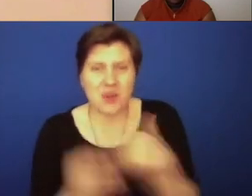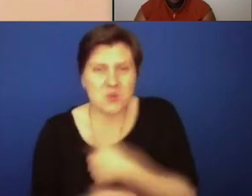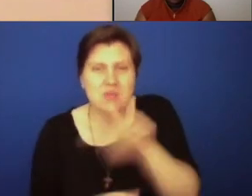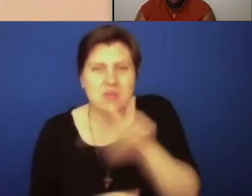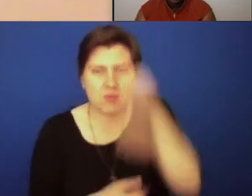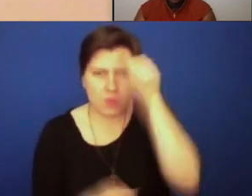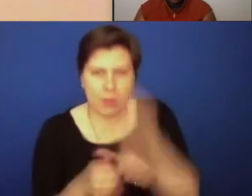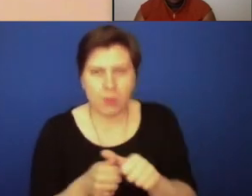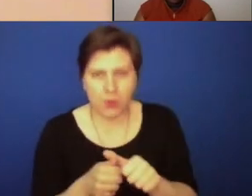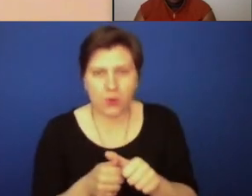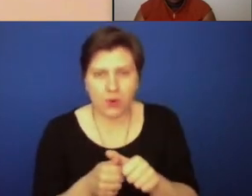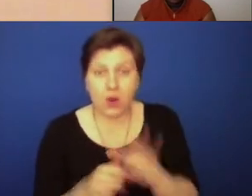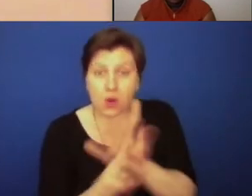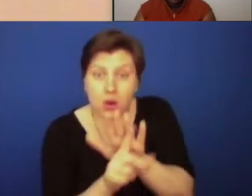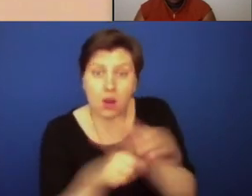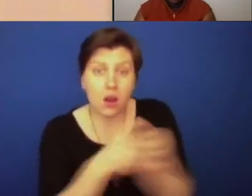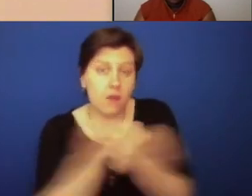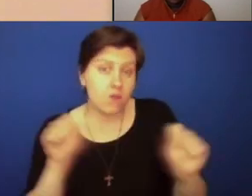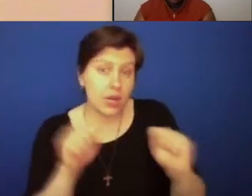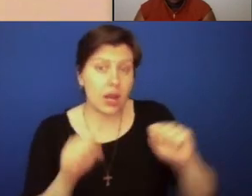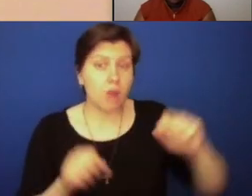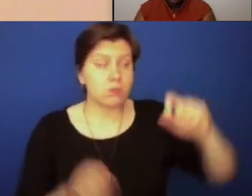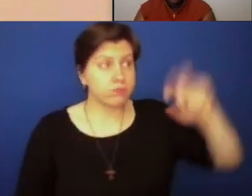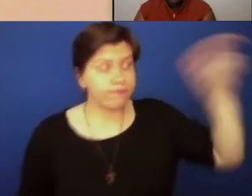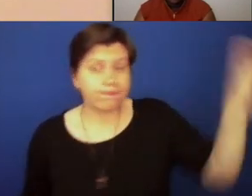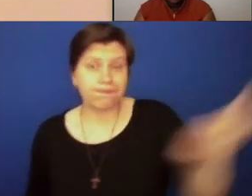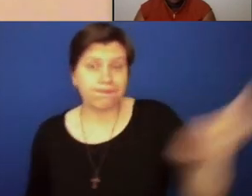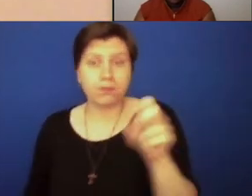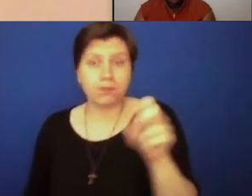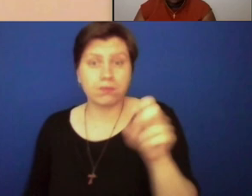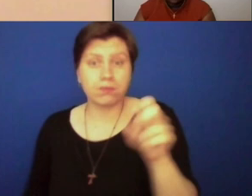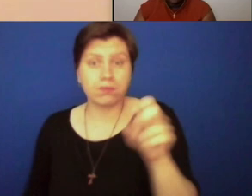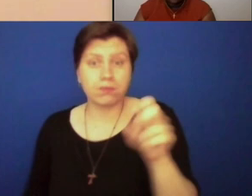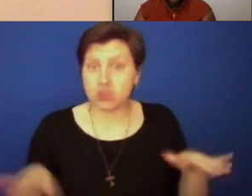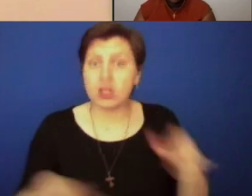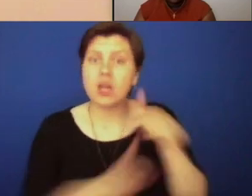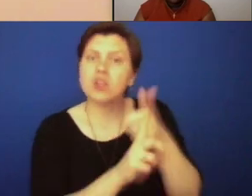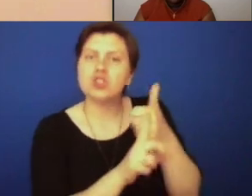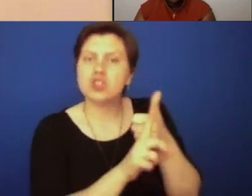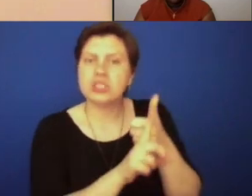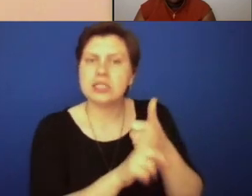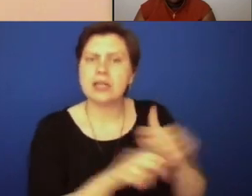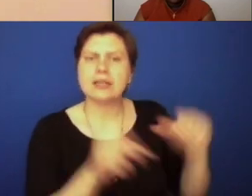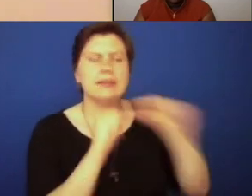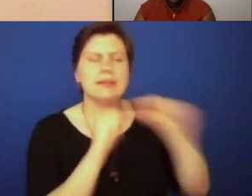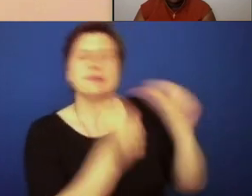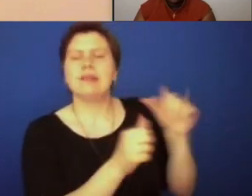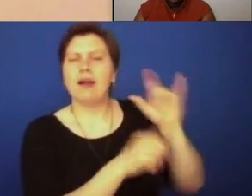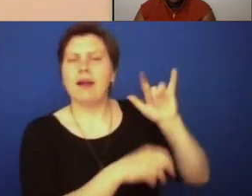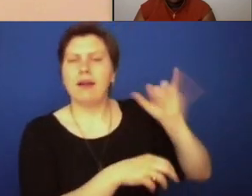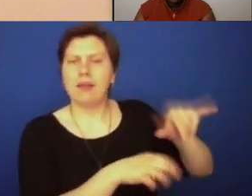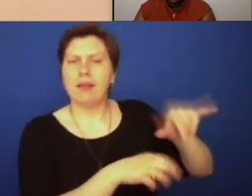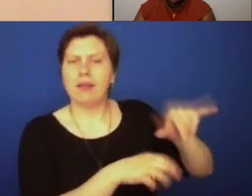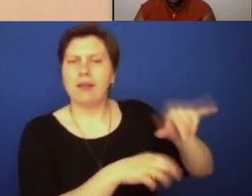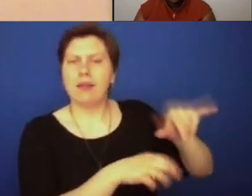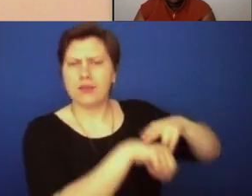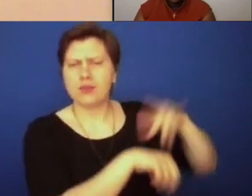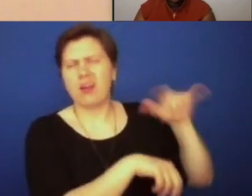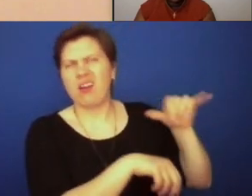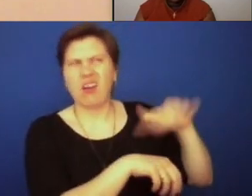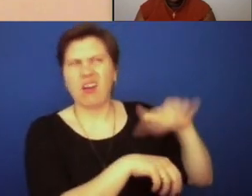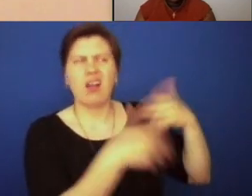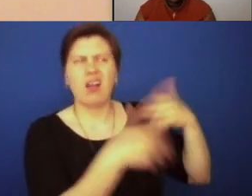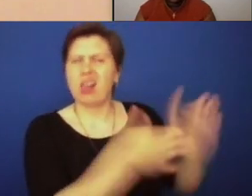understand and remember. In her freedom march with her children, she rejects not only the legitimacy of a nation that could justify